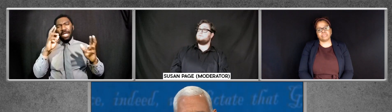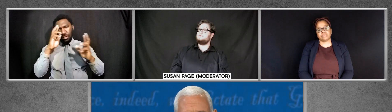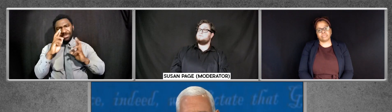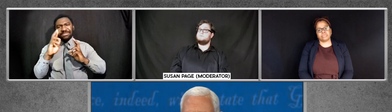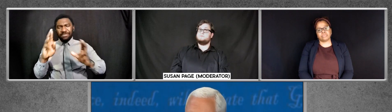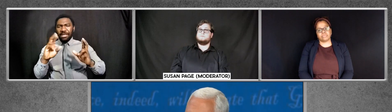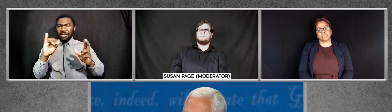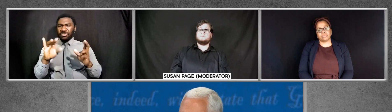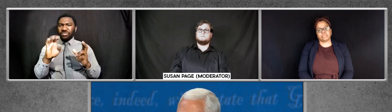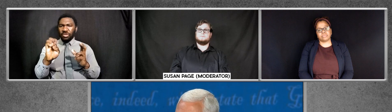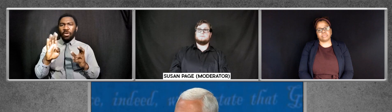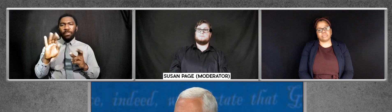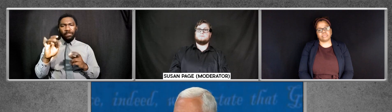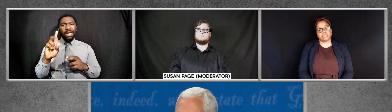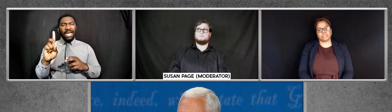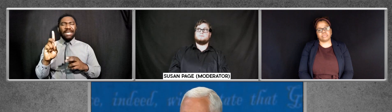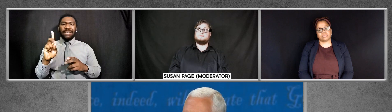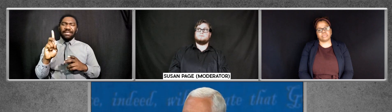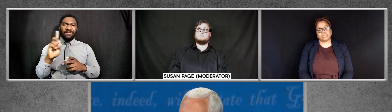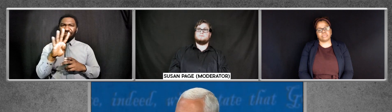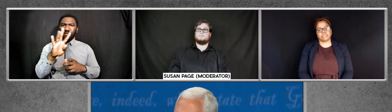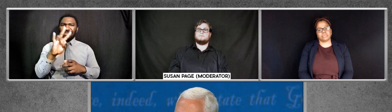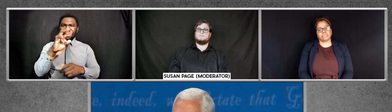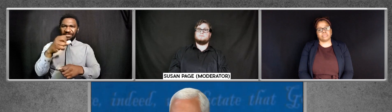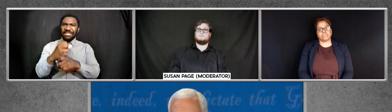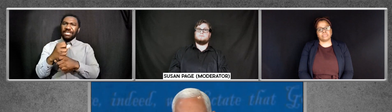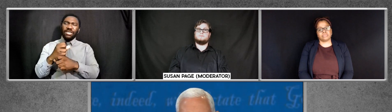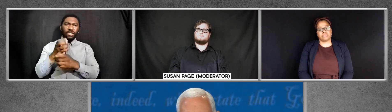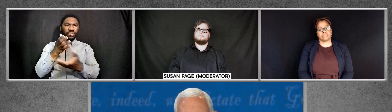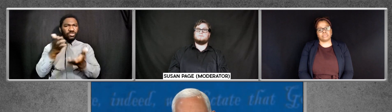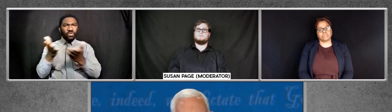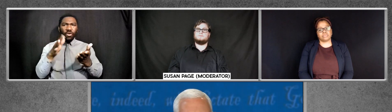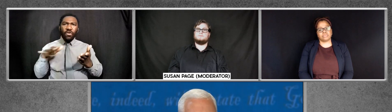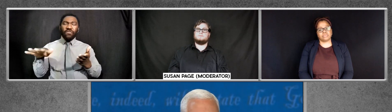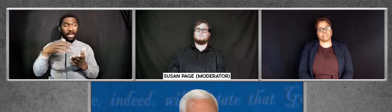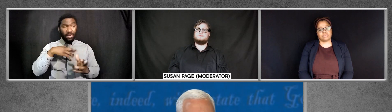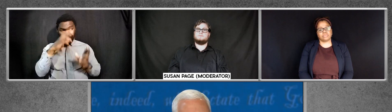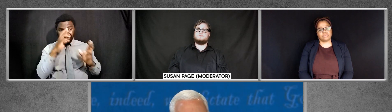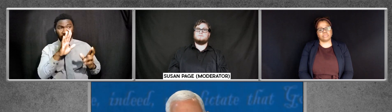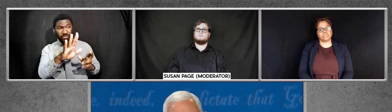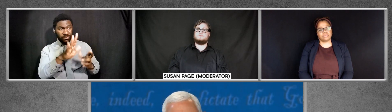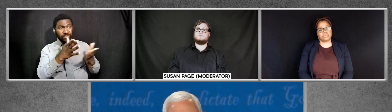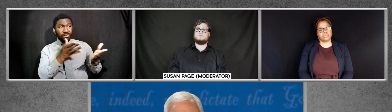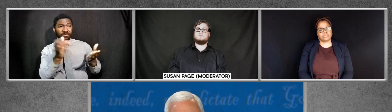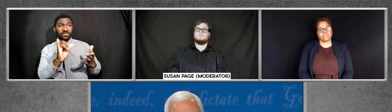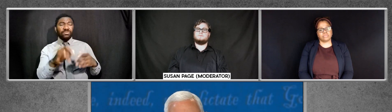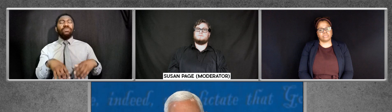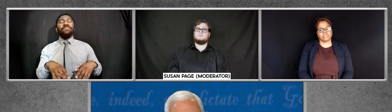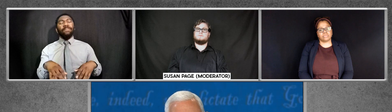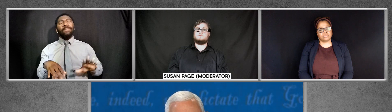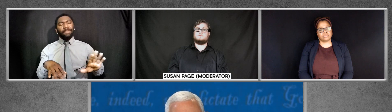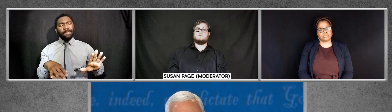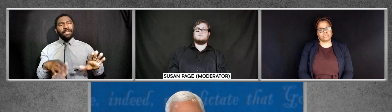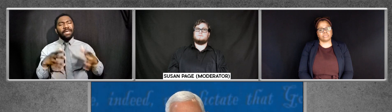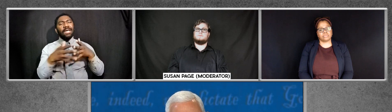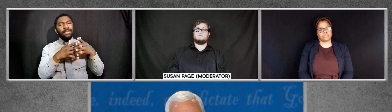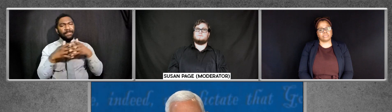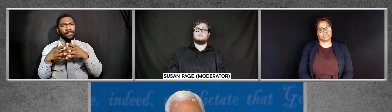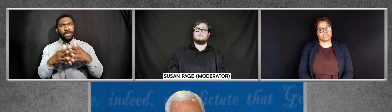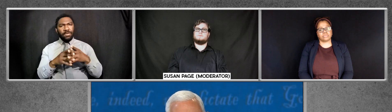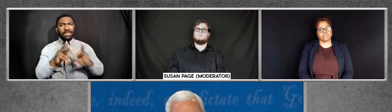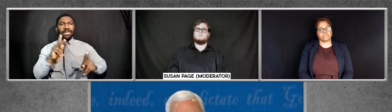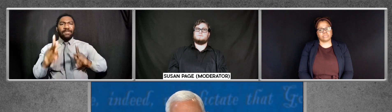spent 47 years in public life. I respect your public service as well. Thank you. But the American people have a president